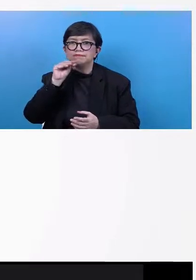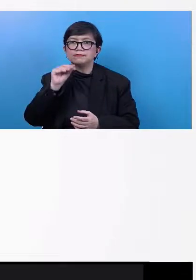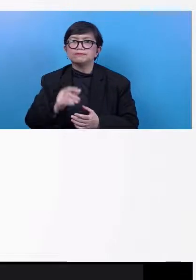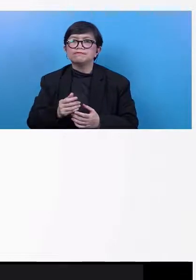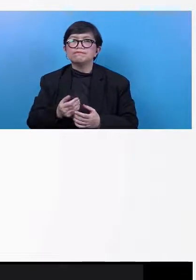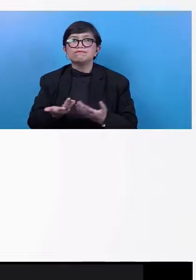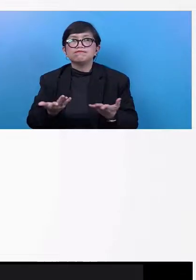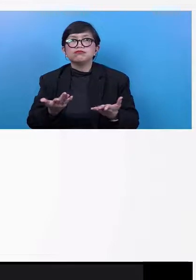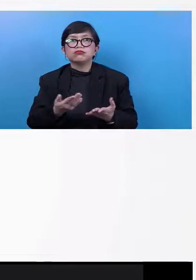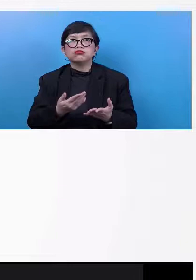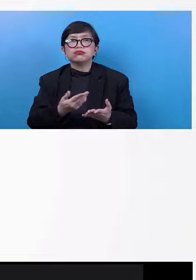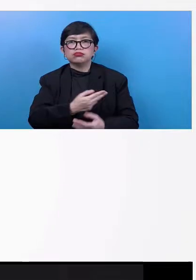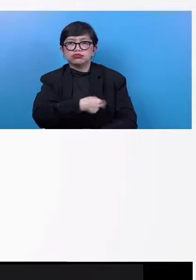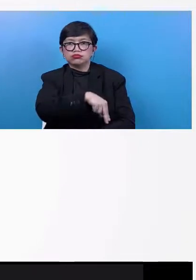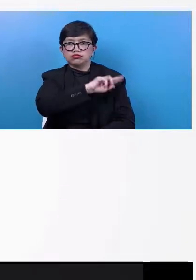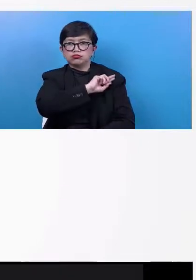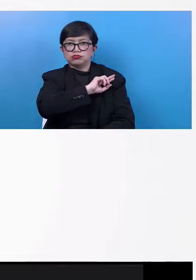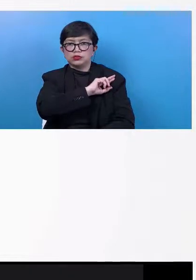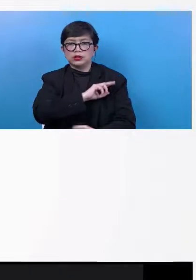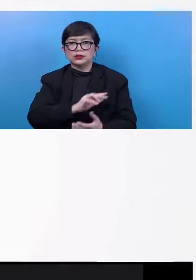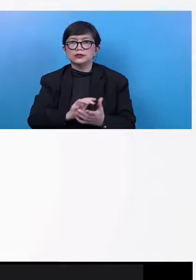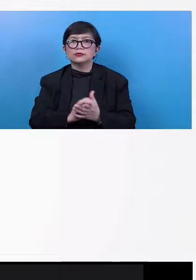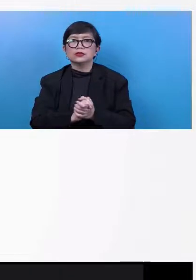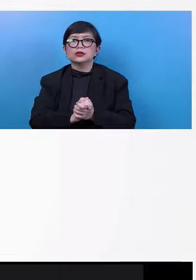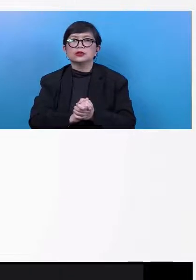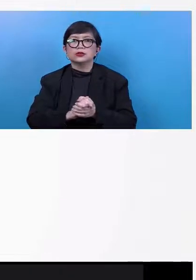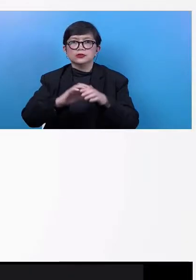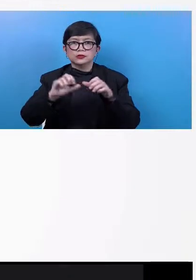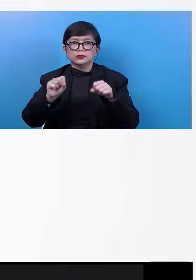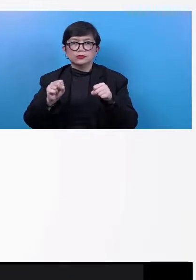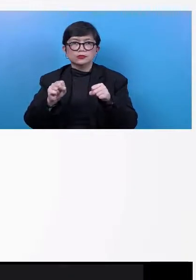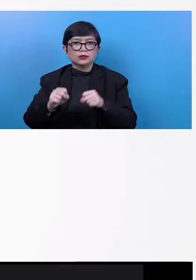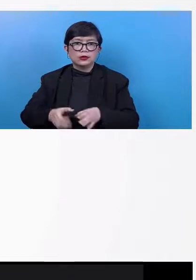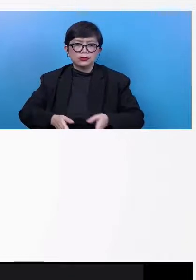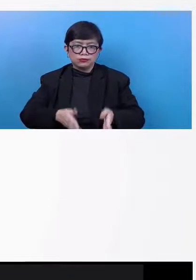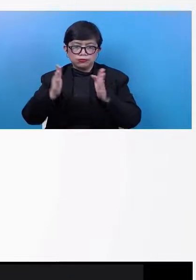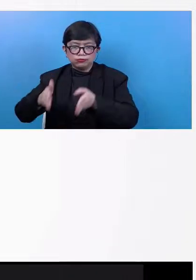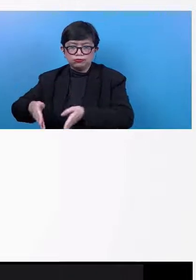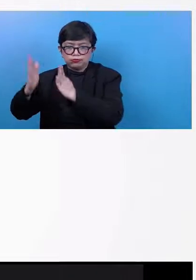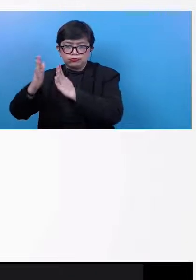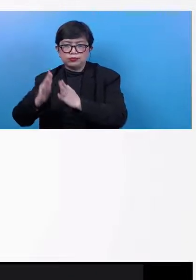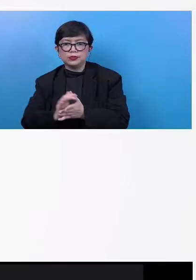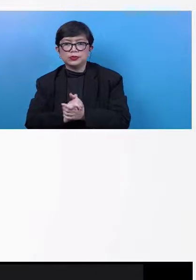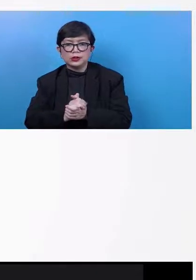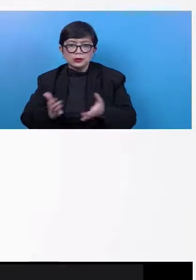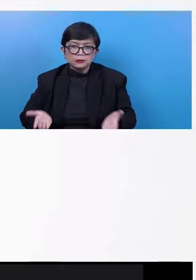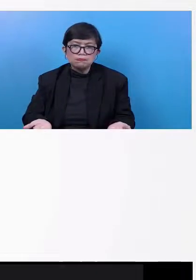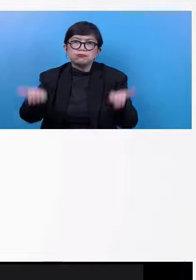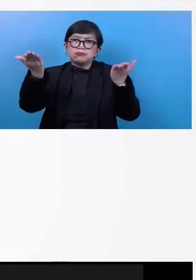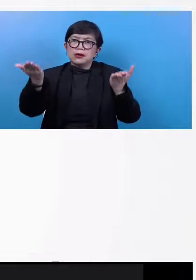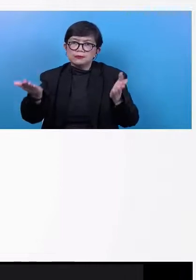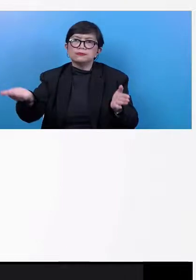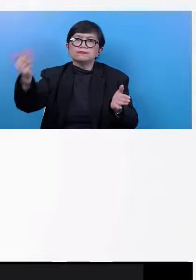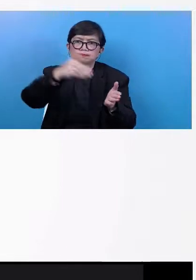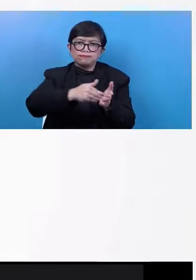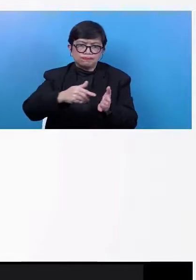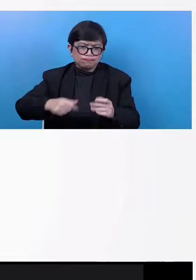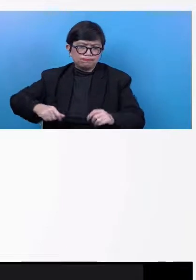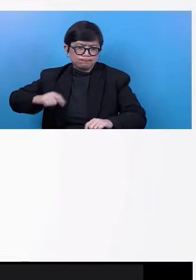of infrastructure to recover quickly and appropriately, we need to set aside funds based on